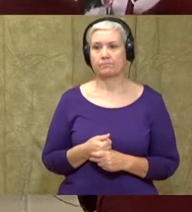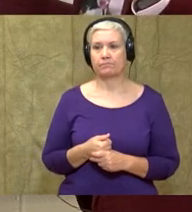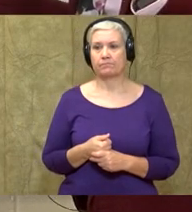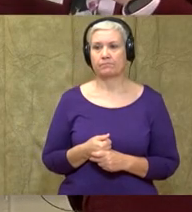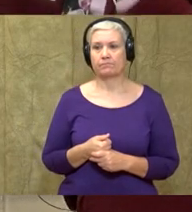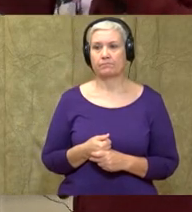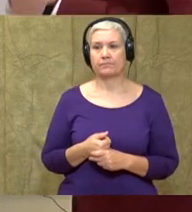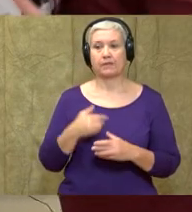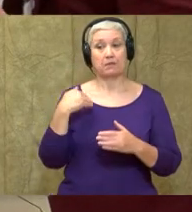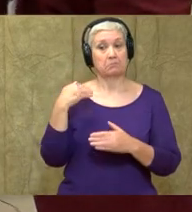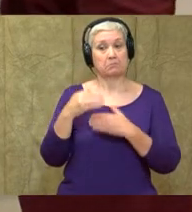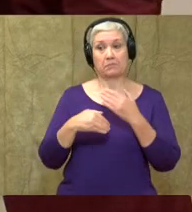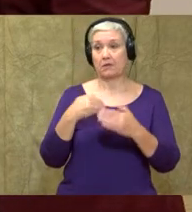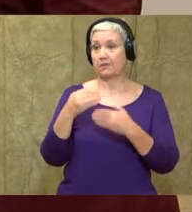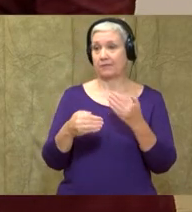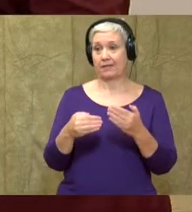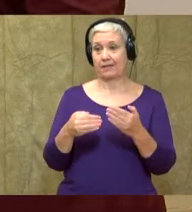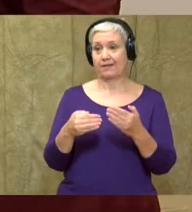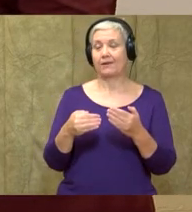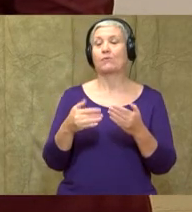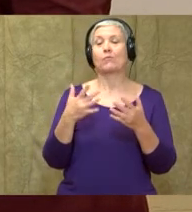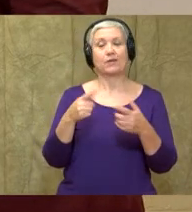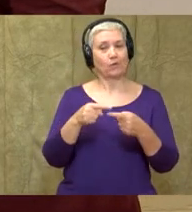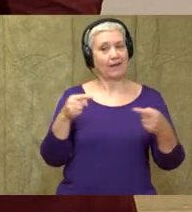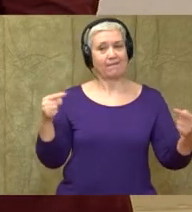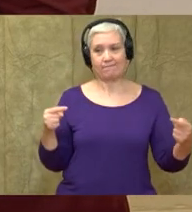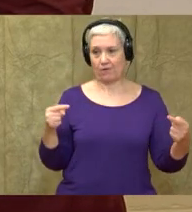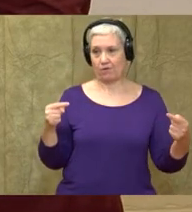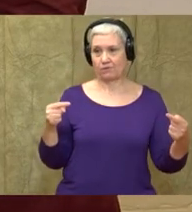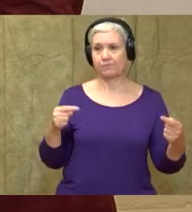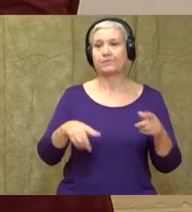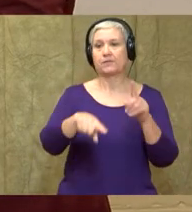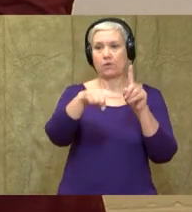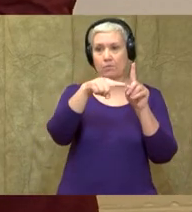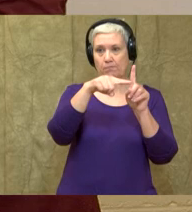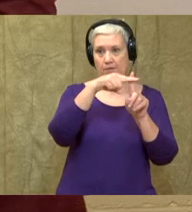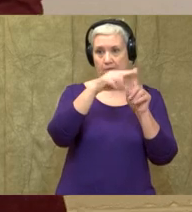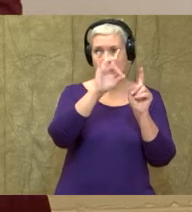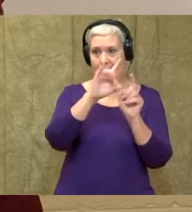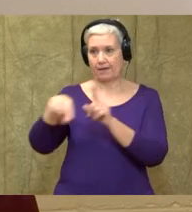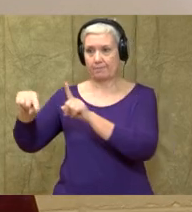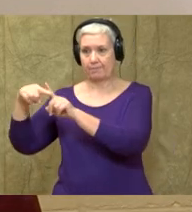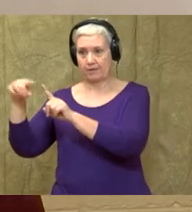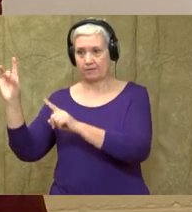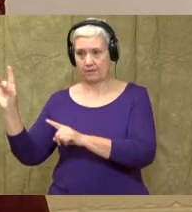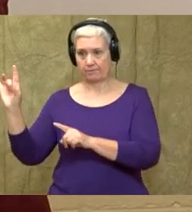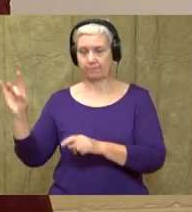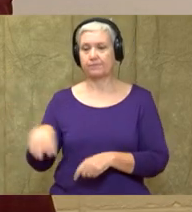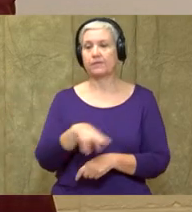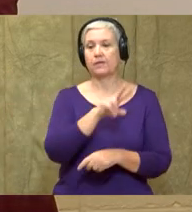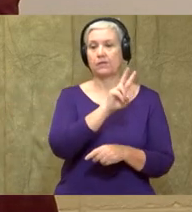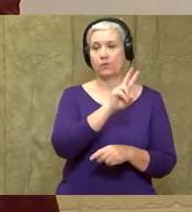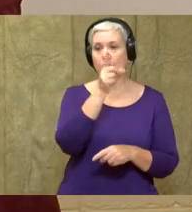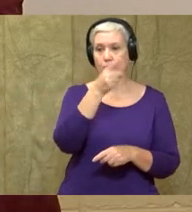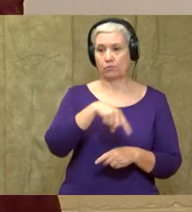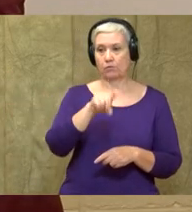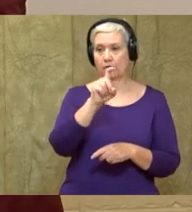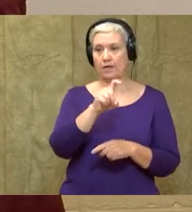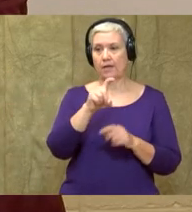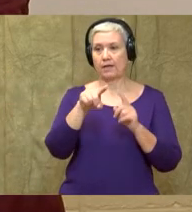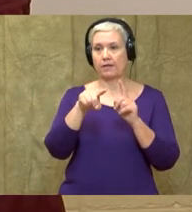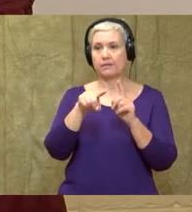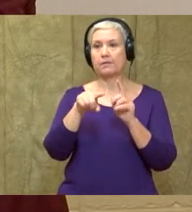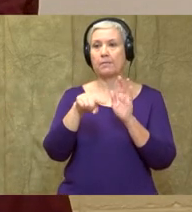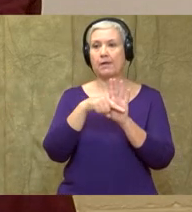our process, again, is still looking to perform these inverse operations, leaving us with 2 times the quantity x minus